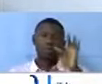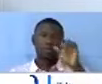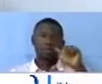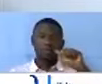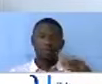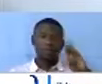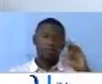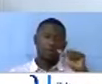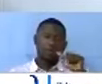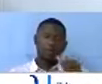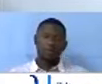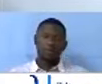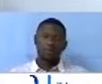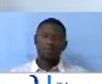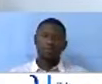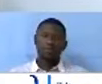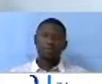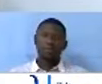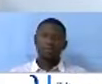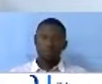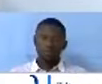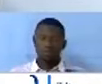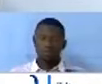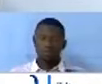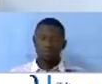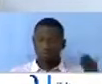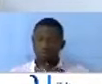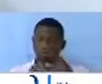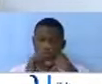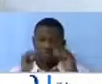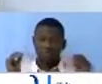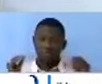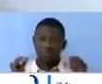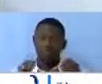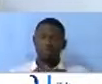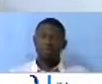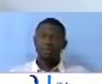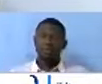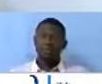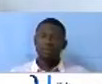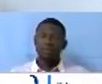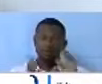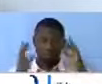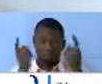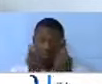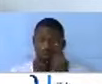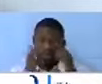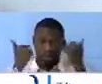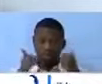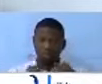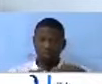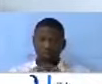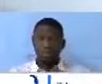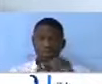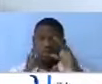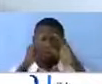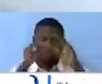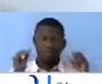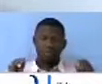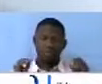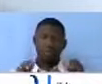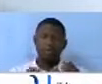And then now, as the case of the office, I'm not the office. Make sure that I have an interim